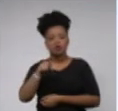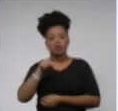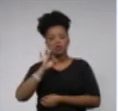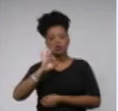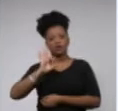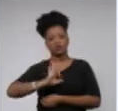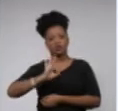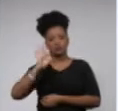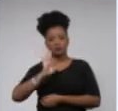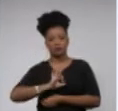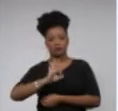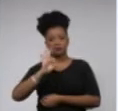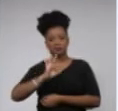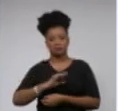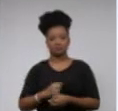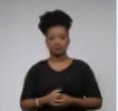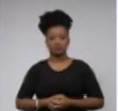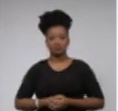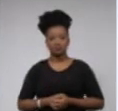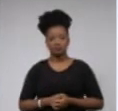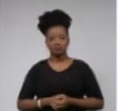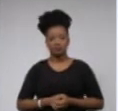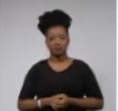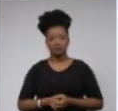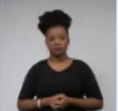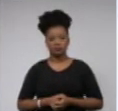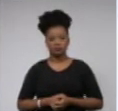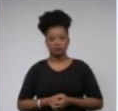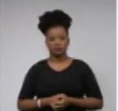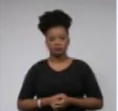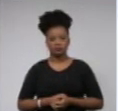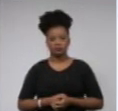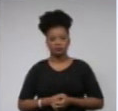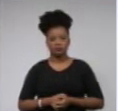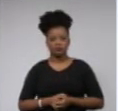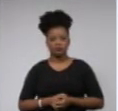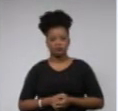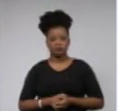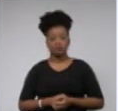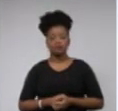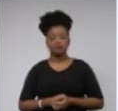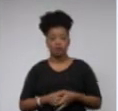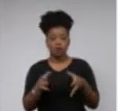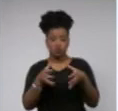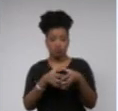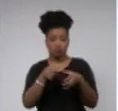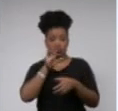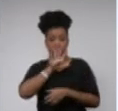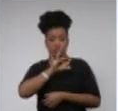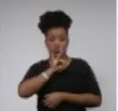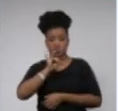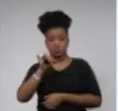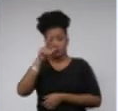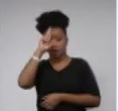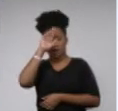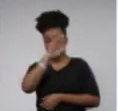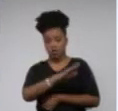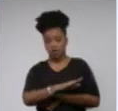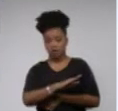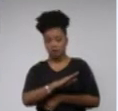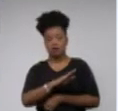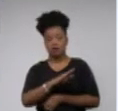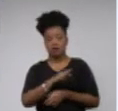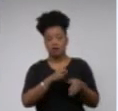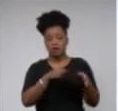which 570, or the 98.7%, present a clinically stable evolution. We